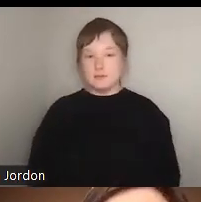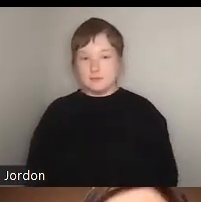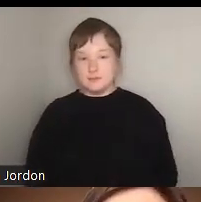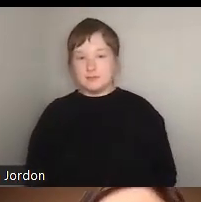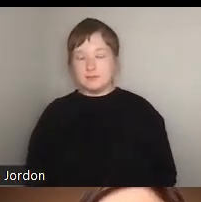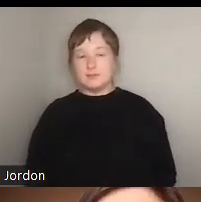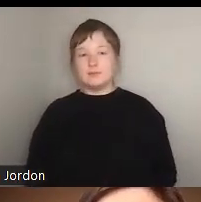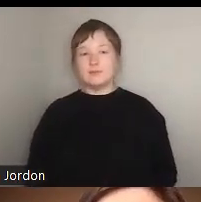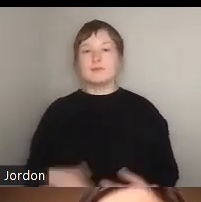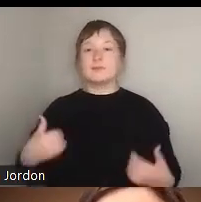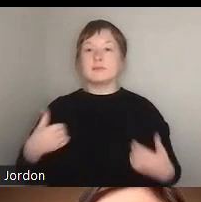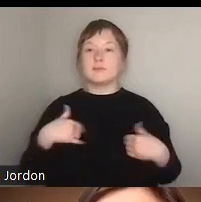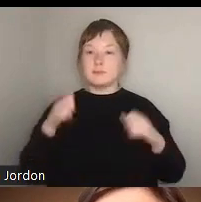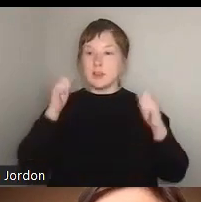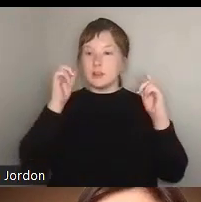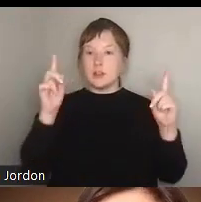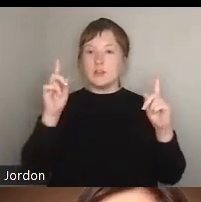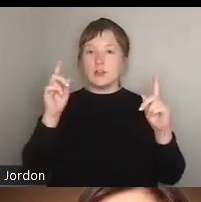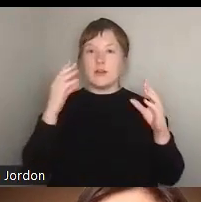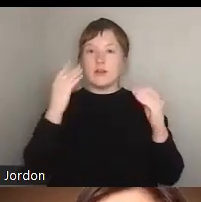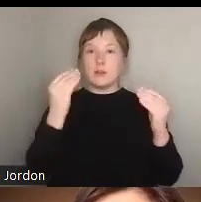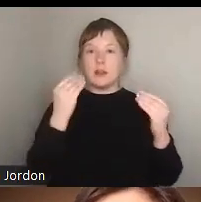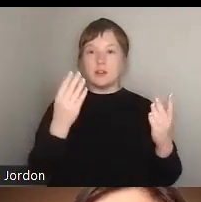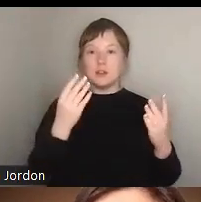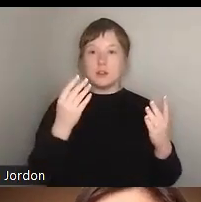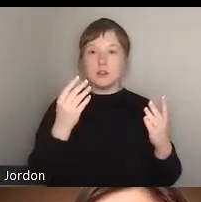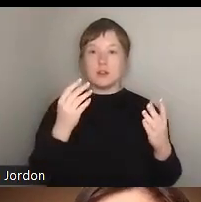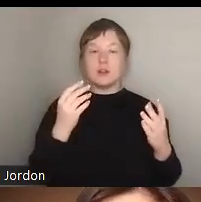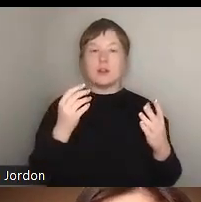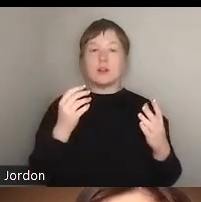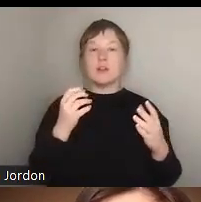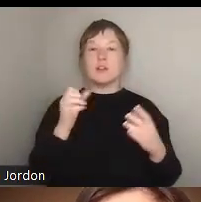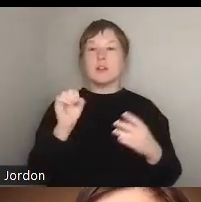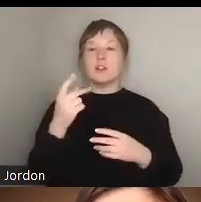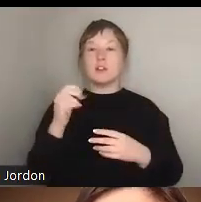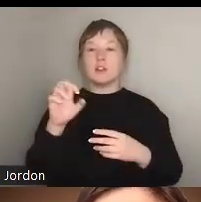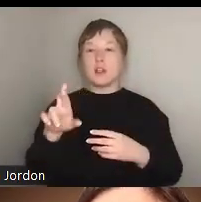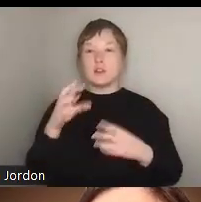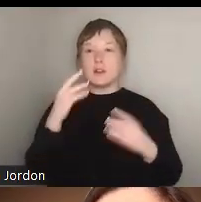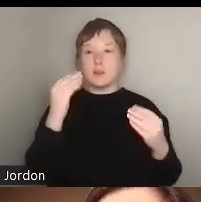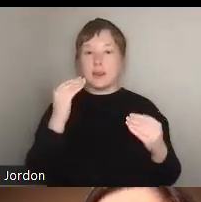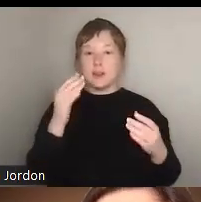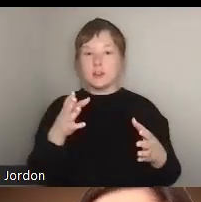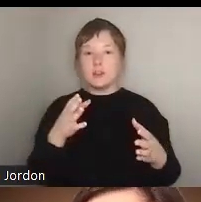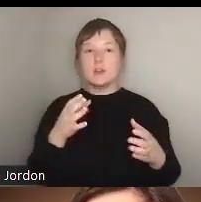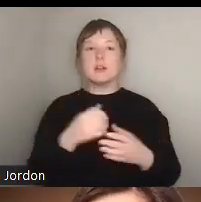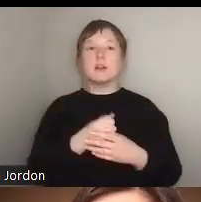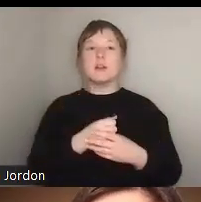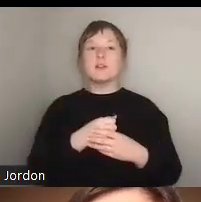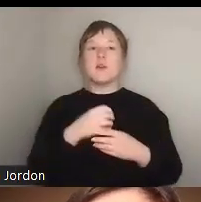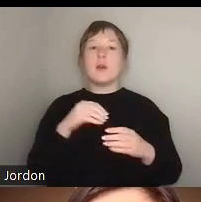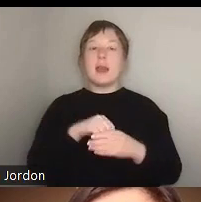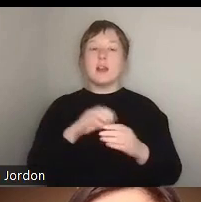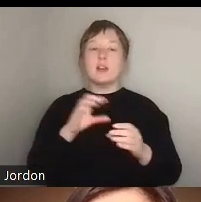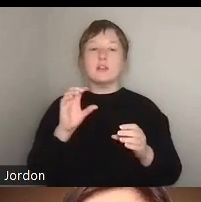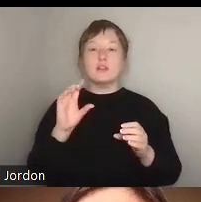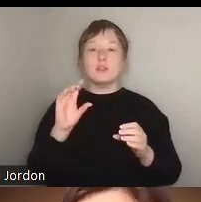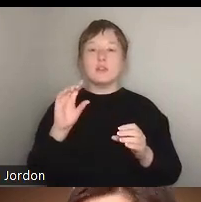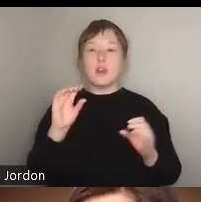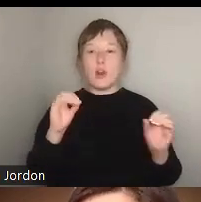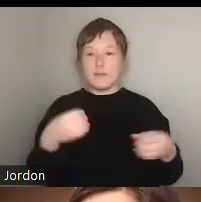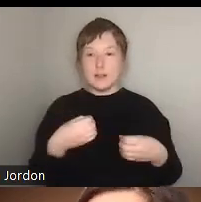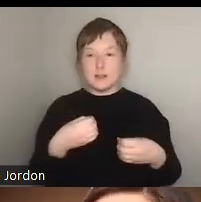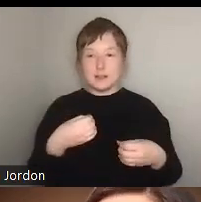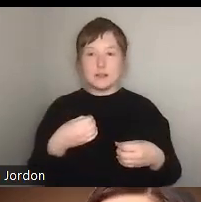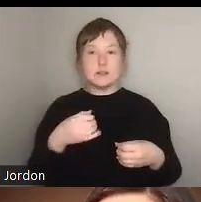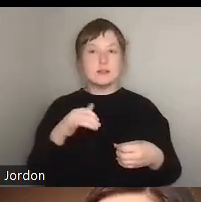Having educational information and information about crisis center or shelter information posted. So that's just talking about in your office,